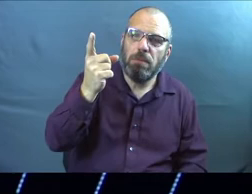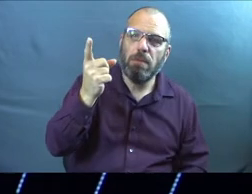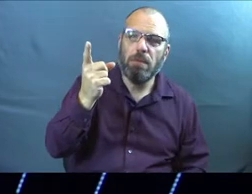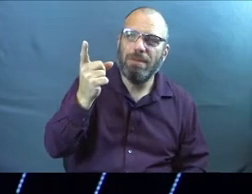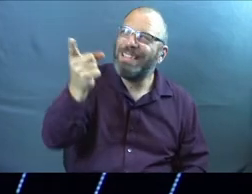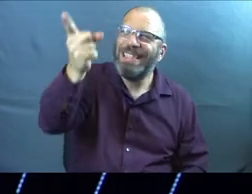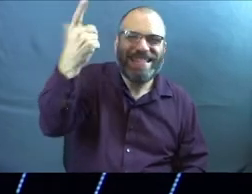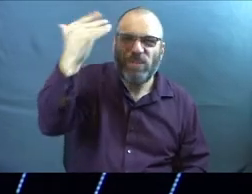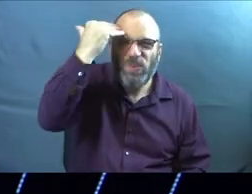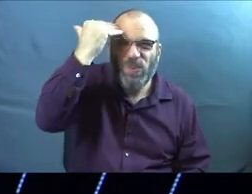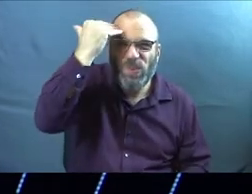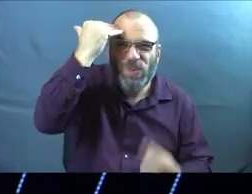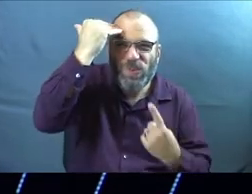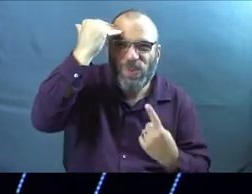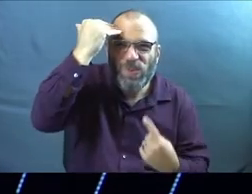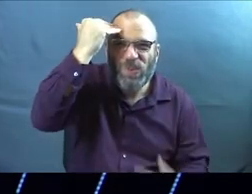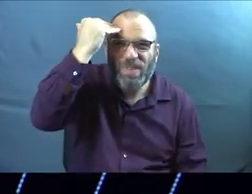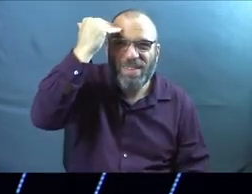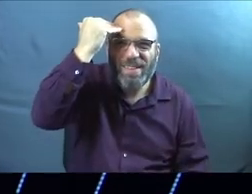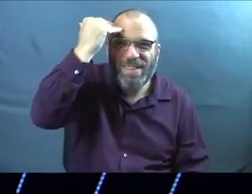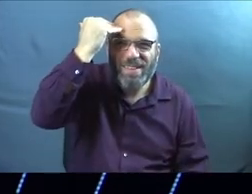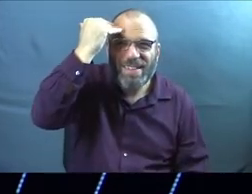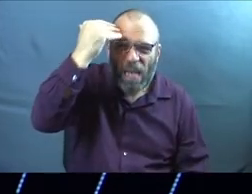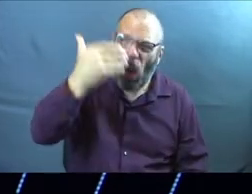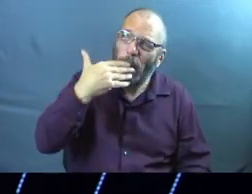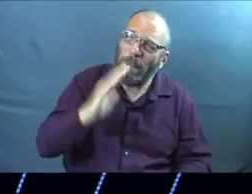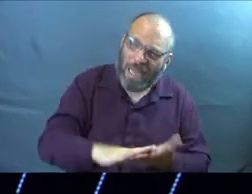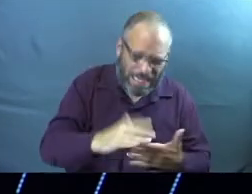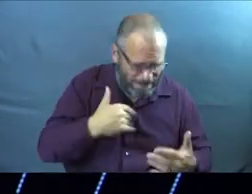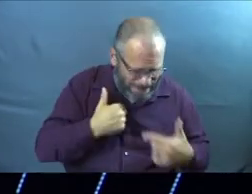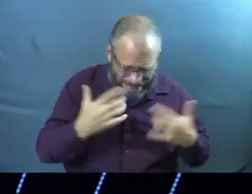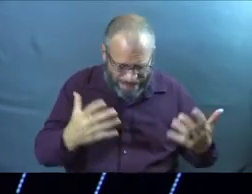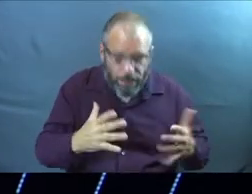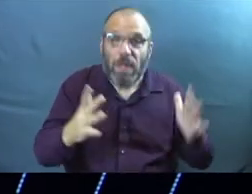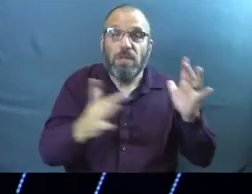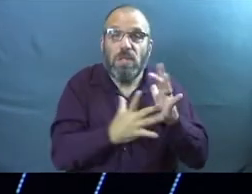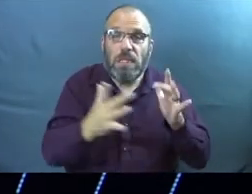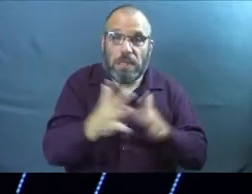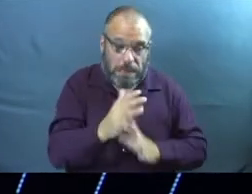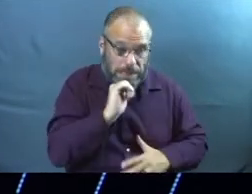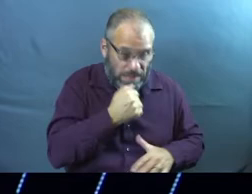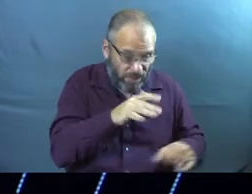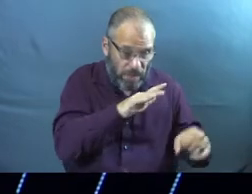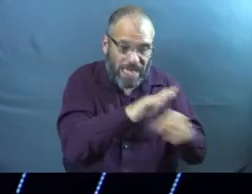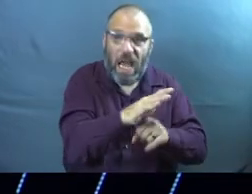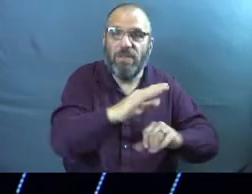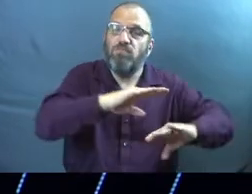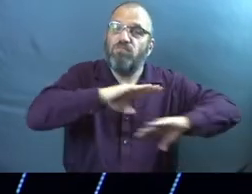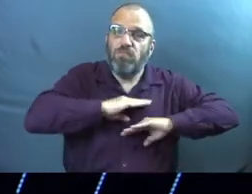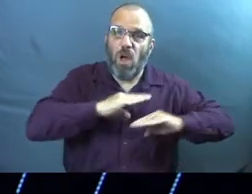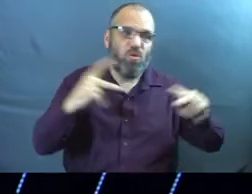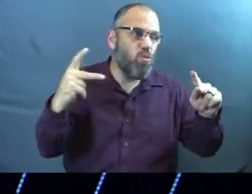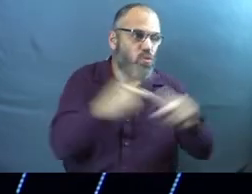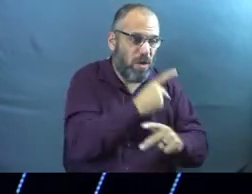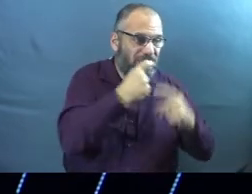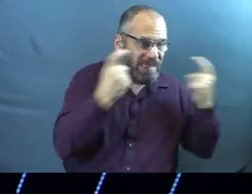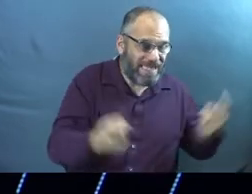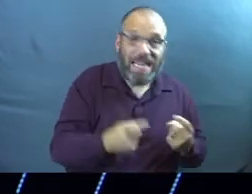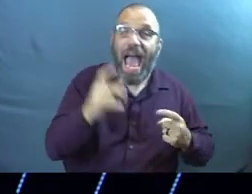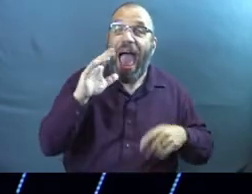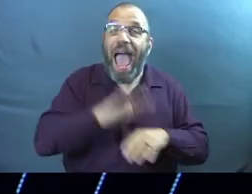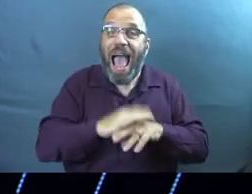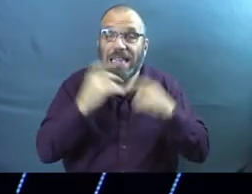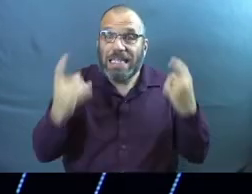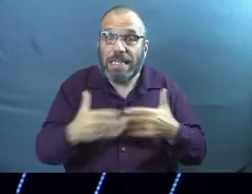Of course he knows. What I've done is too bad. The fact is, Jesus' suffering was enough for the worst sin and the sins you're